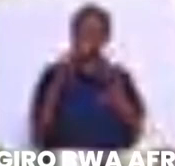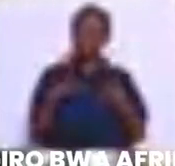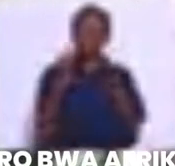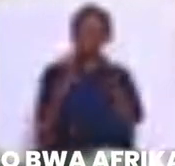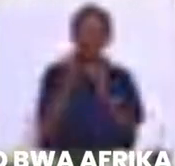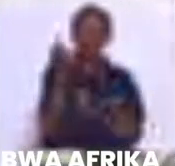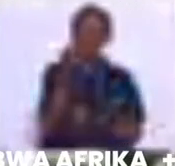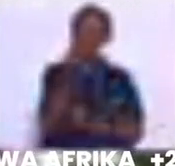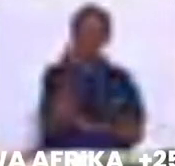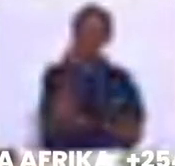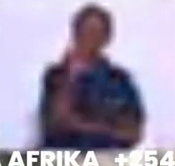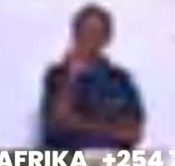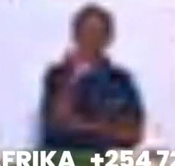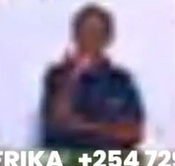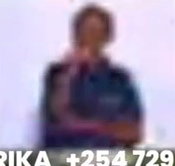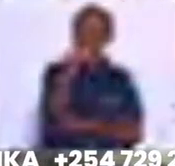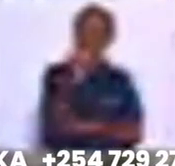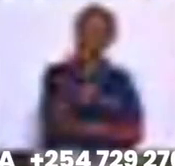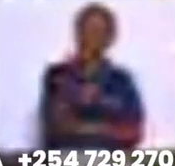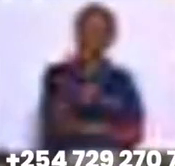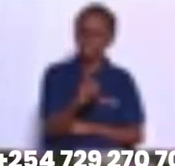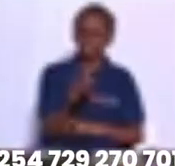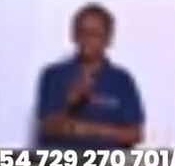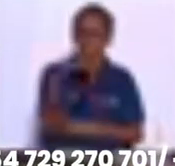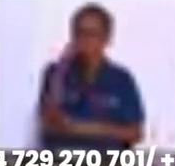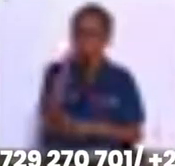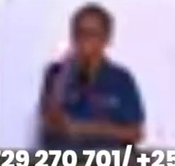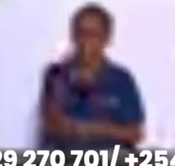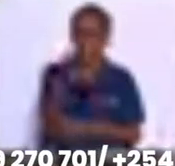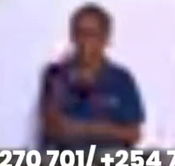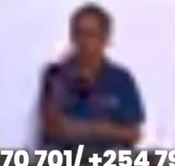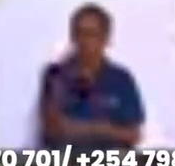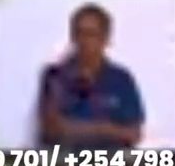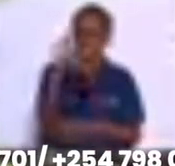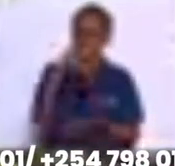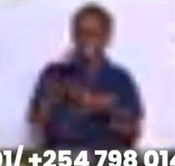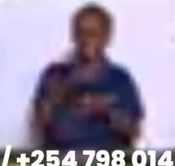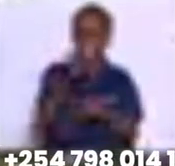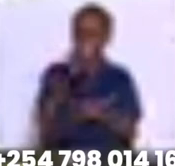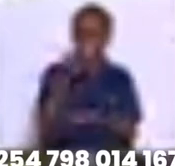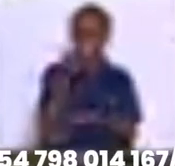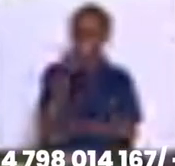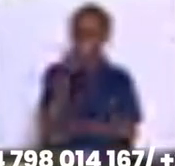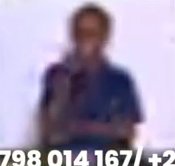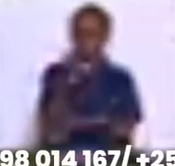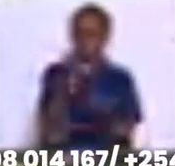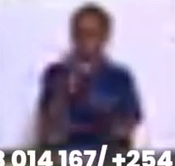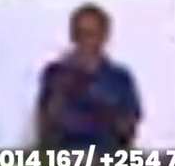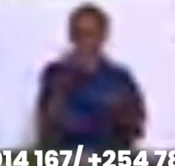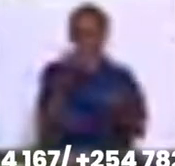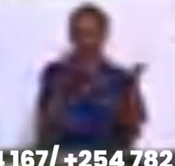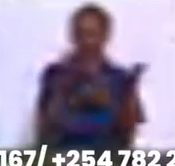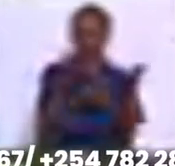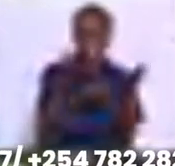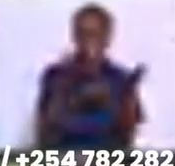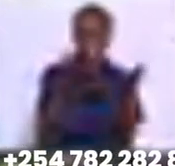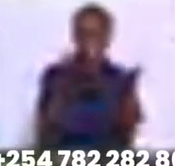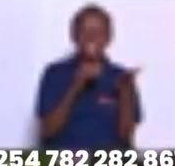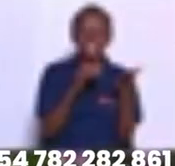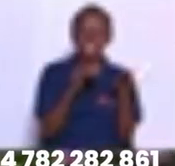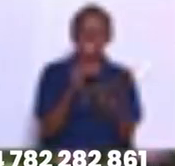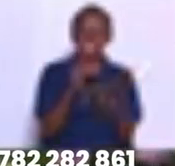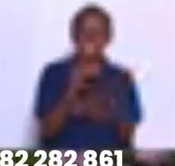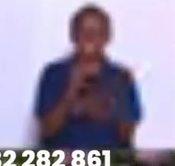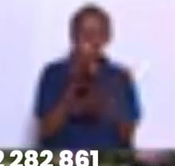only one question I've never got an answer, and that is, what does real